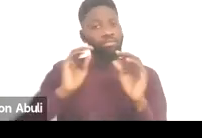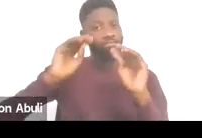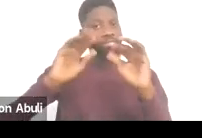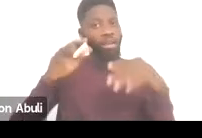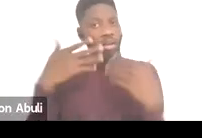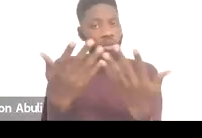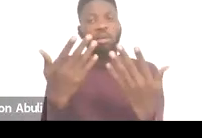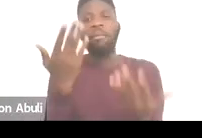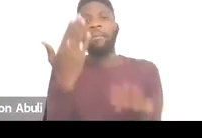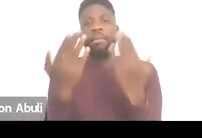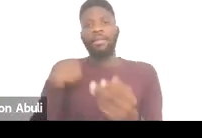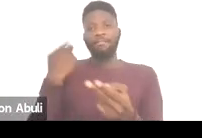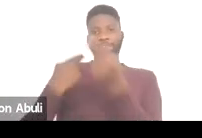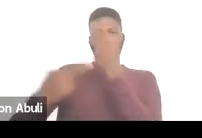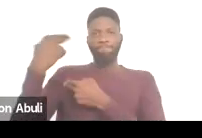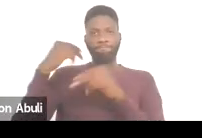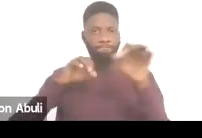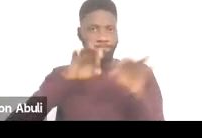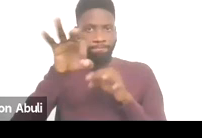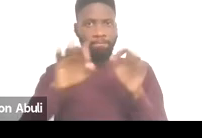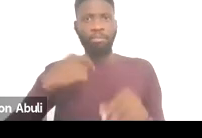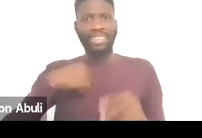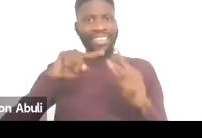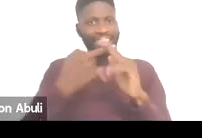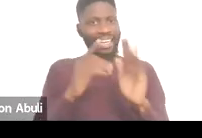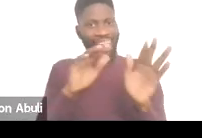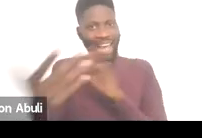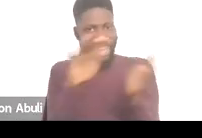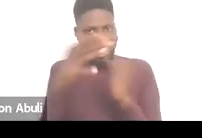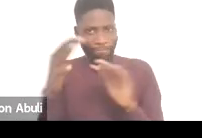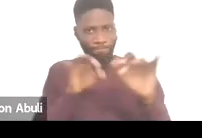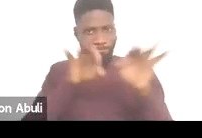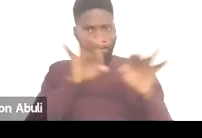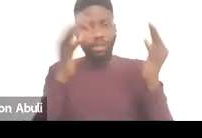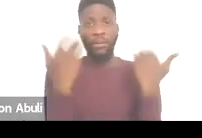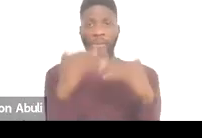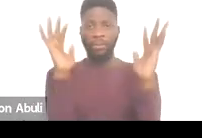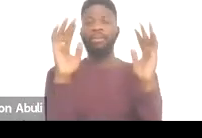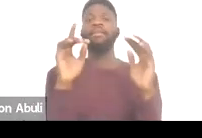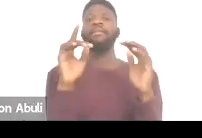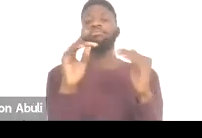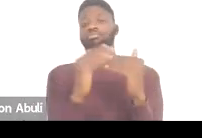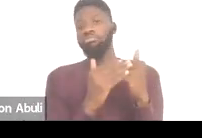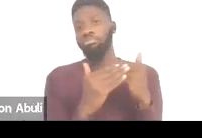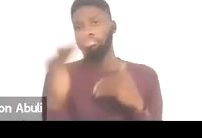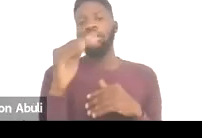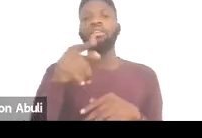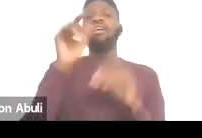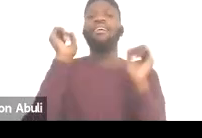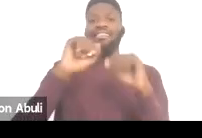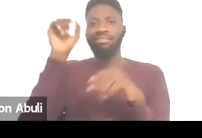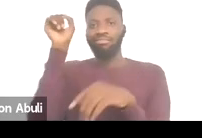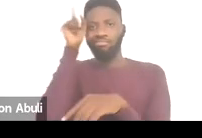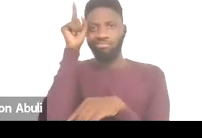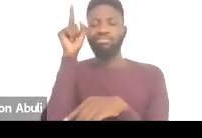a brief history of how I started off. Then maybe from there on, you can be able to relate